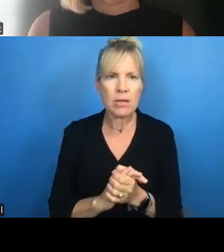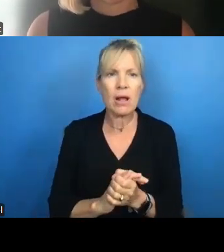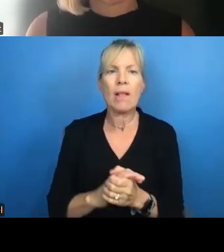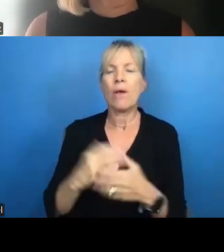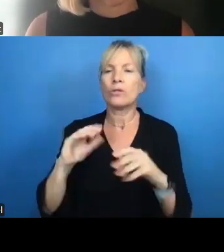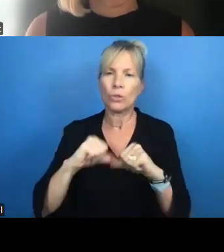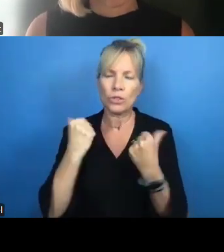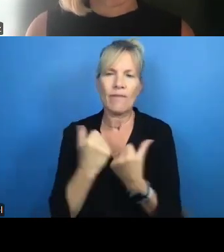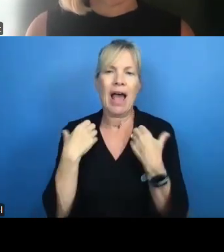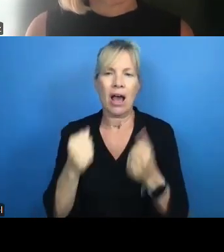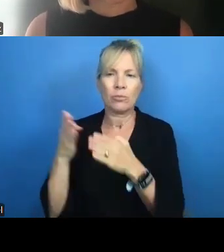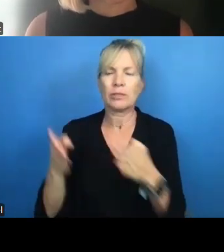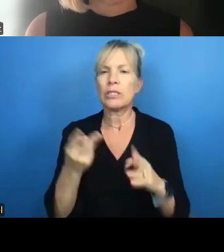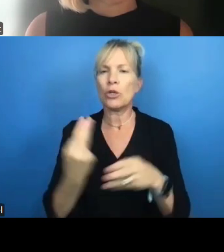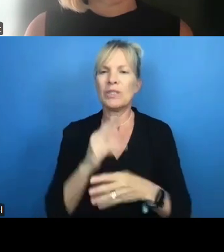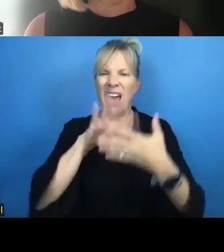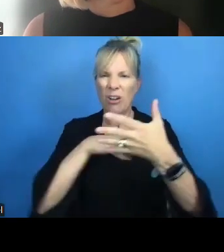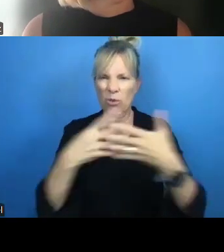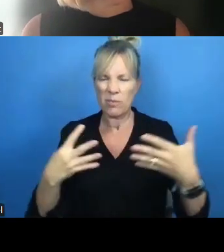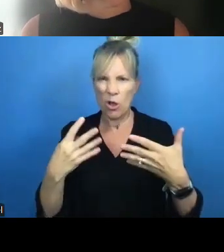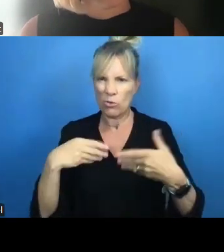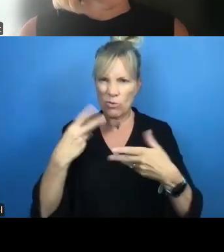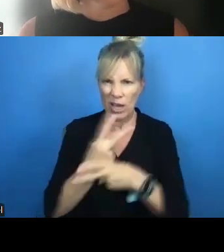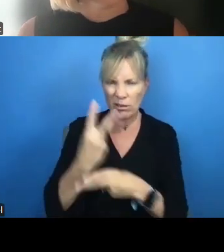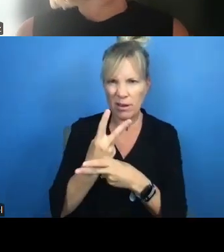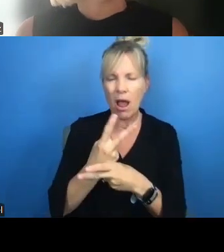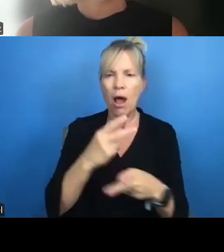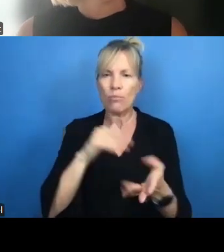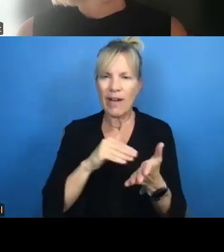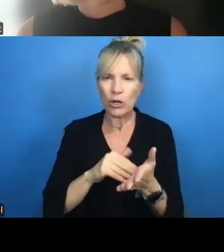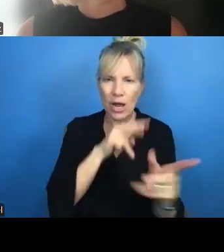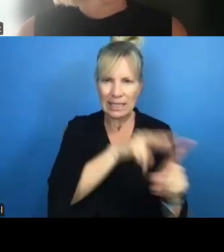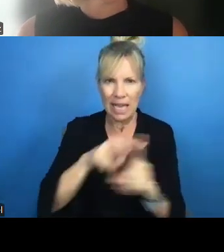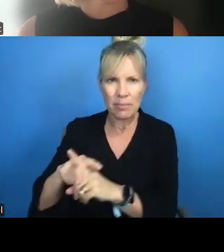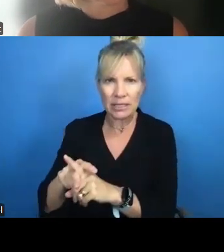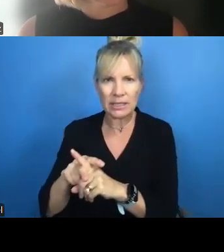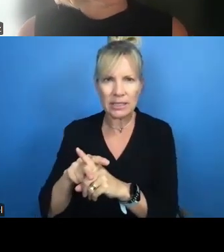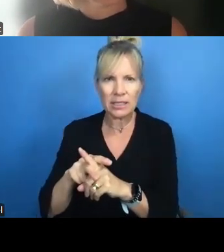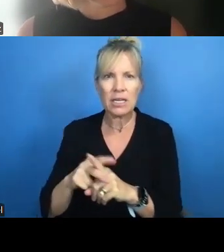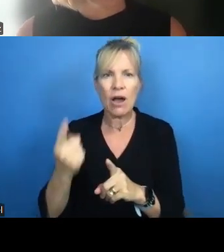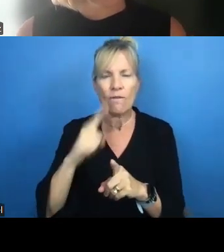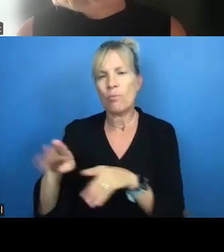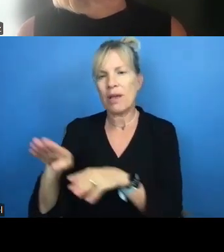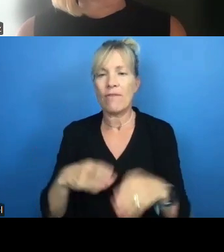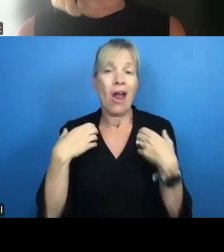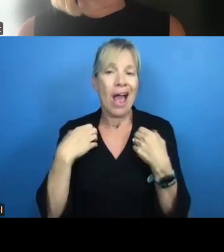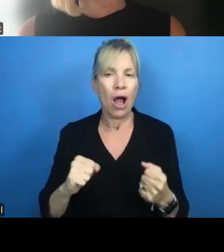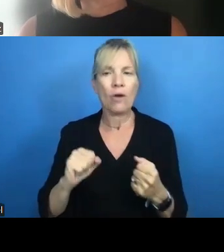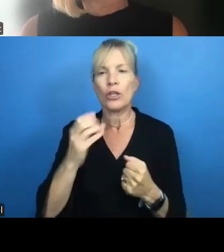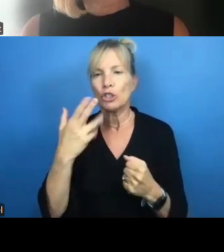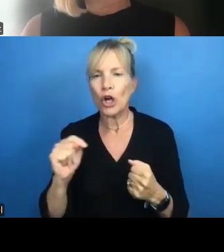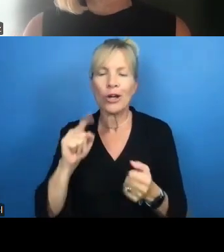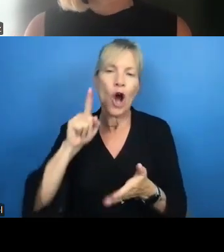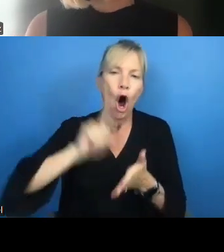Plans utilizes an algorithm to calculate provider assignments for the behavioral health chart audit